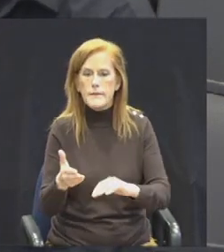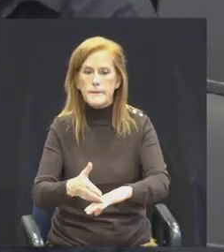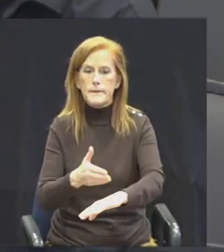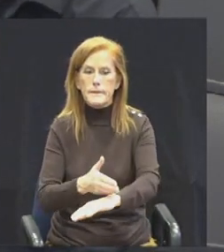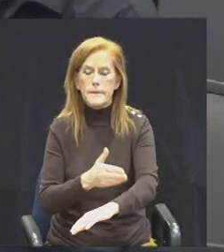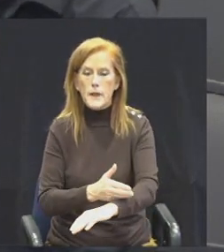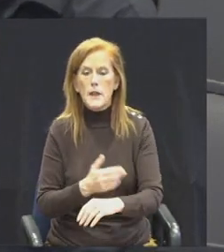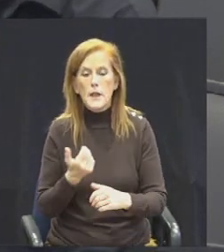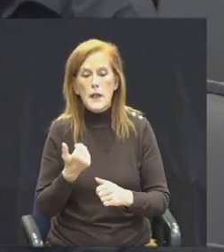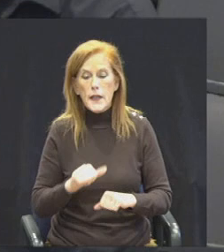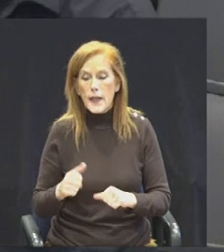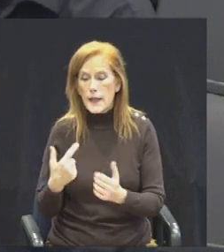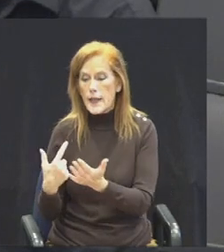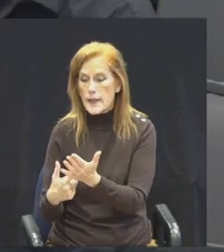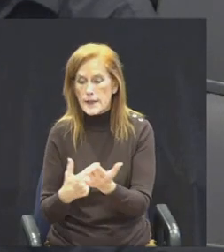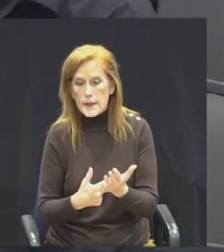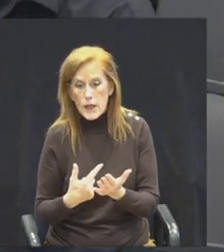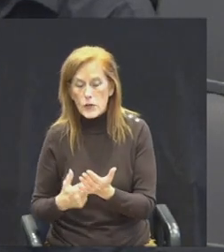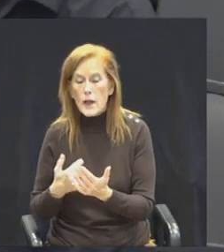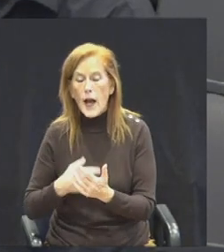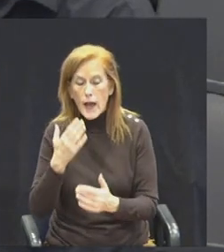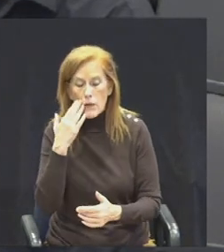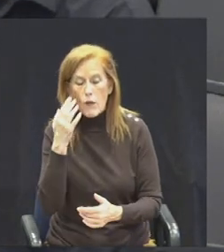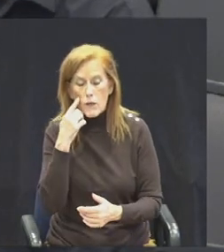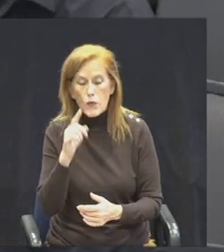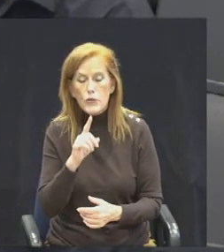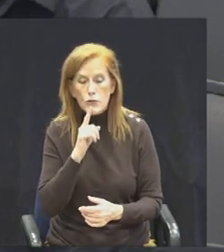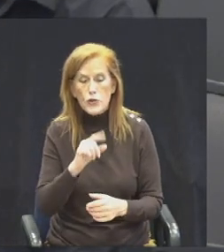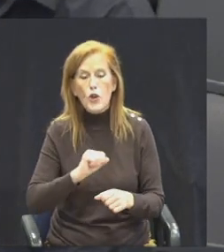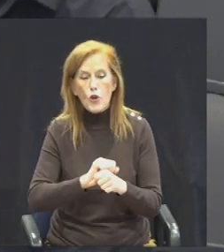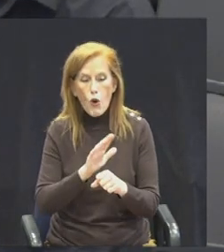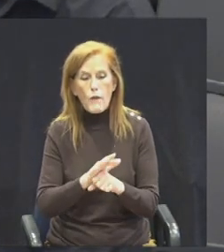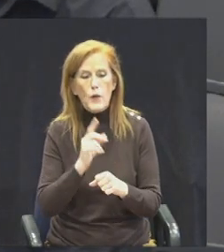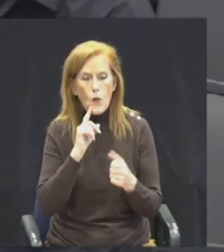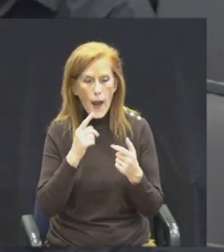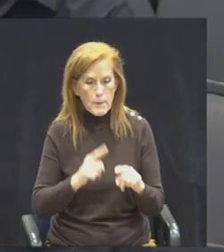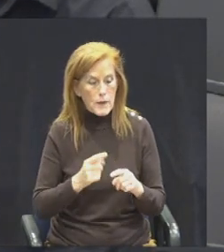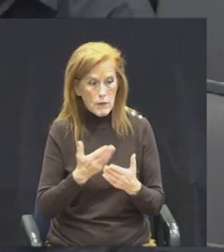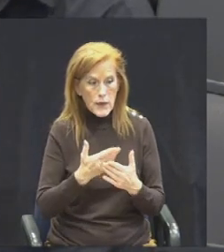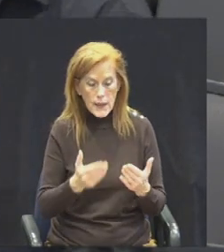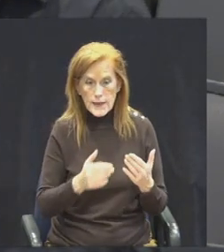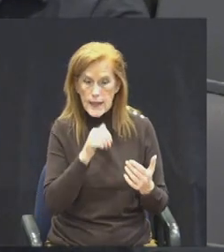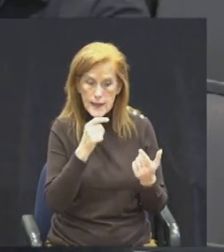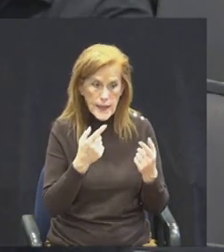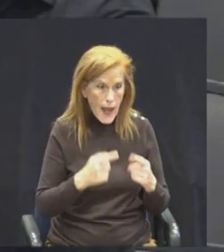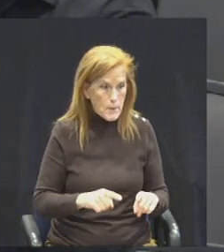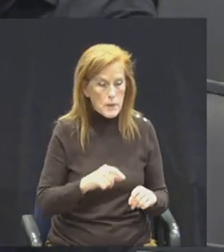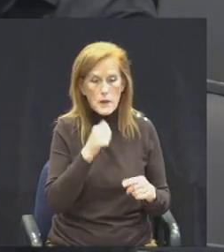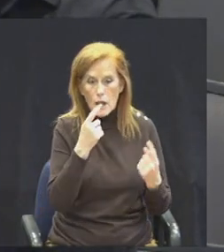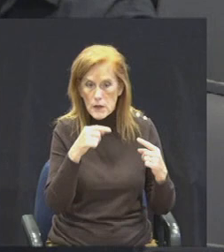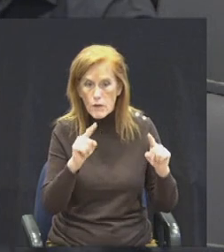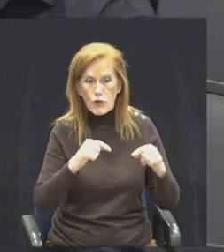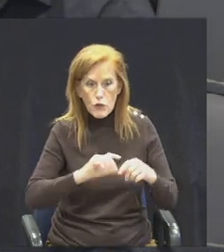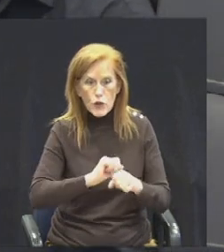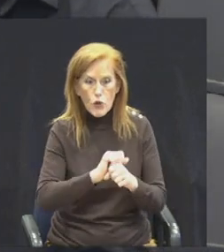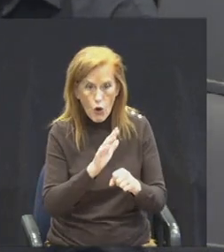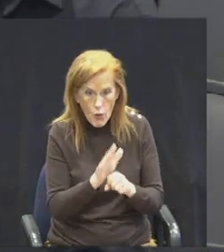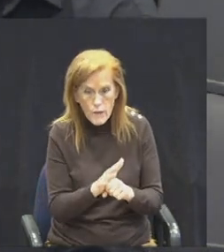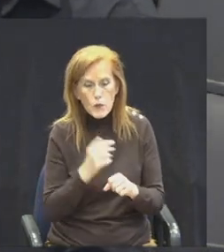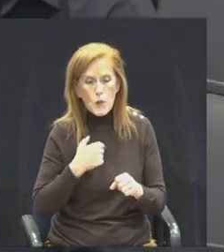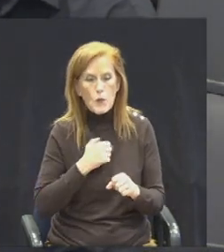up, gaps from COVID will come up as well. And we really want to know that information and know how we can shore things up as we rebuild our program.